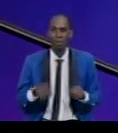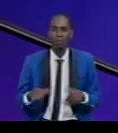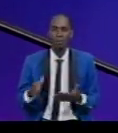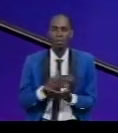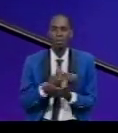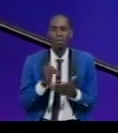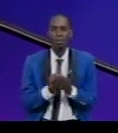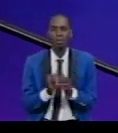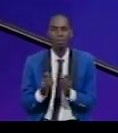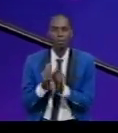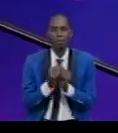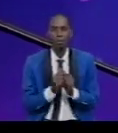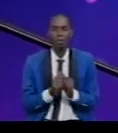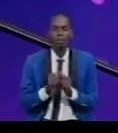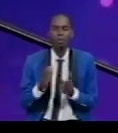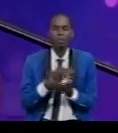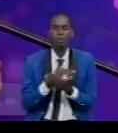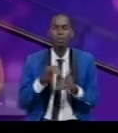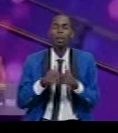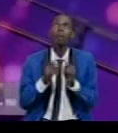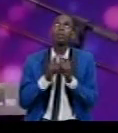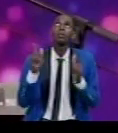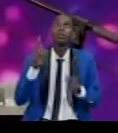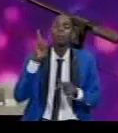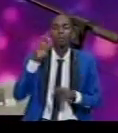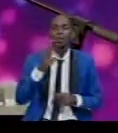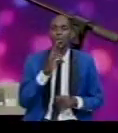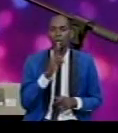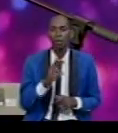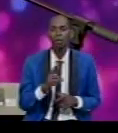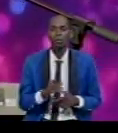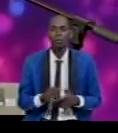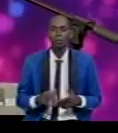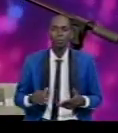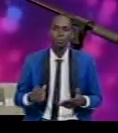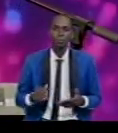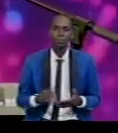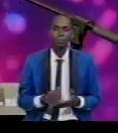just sing how great is our God? Let that lift up like an anthem.